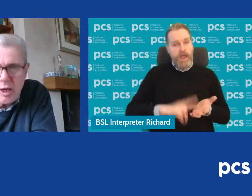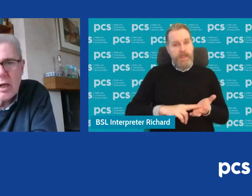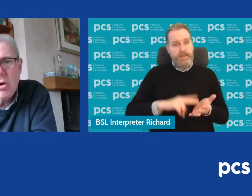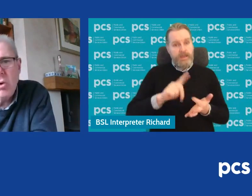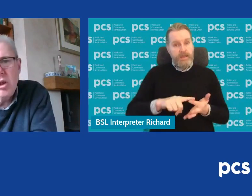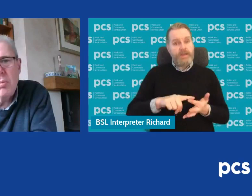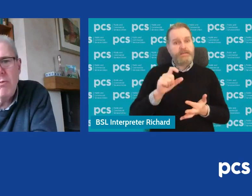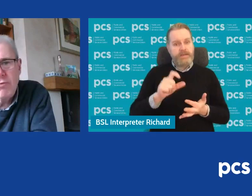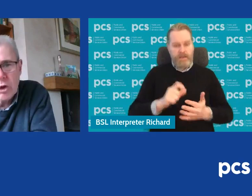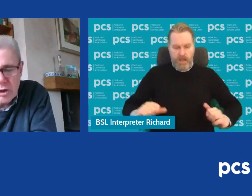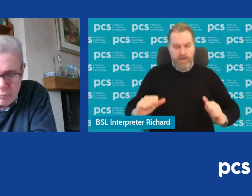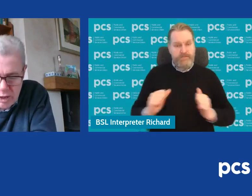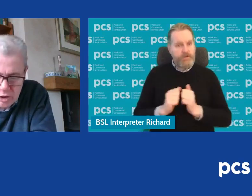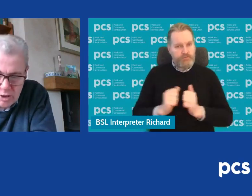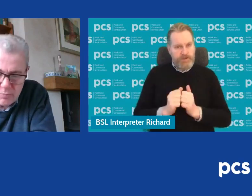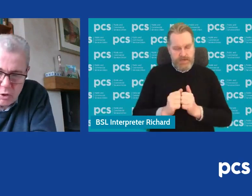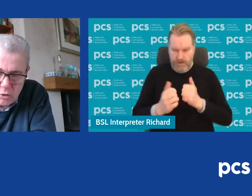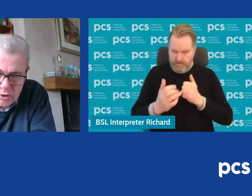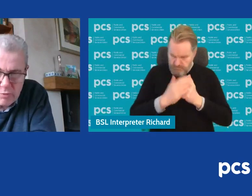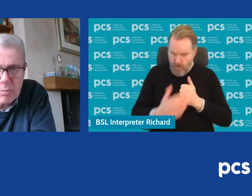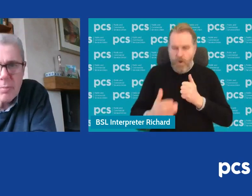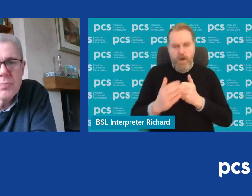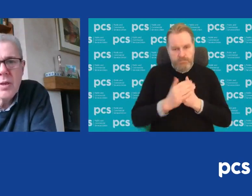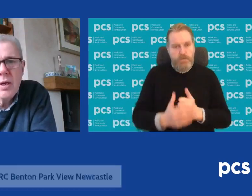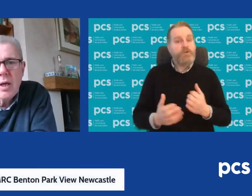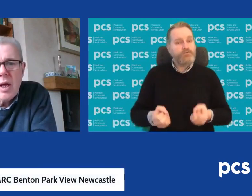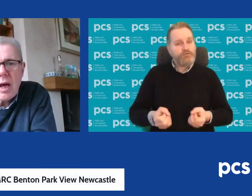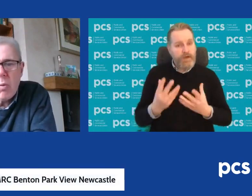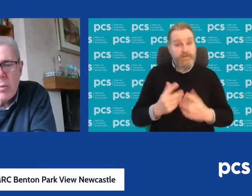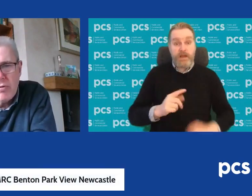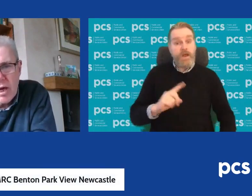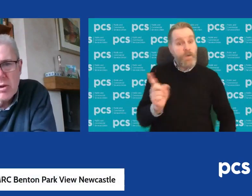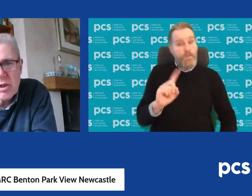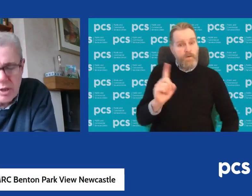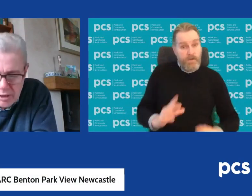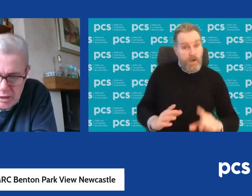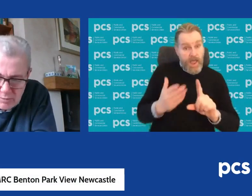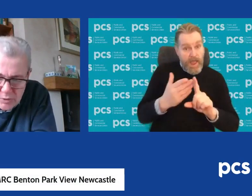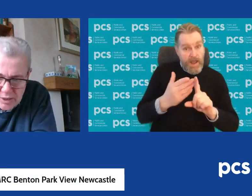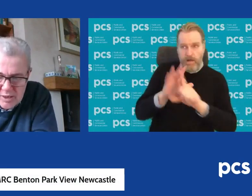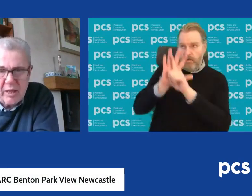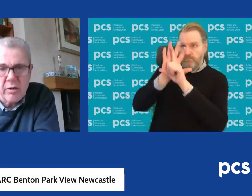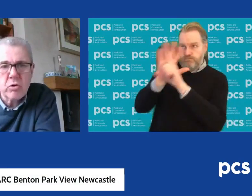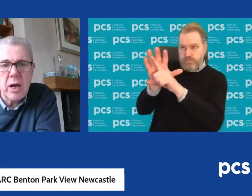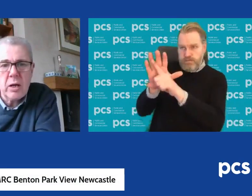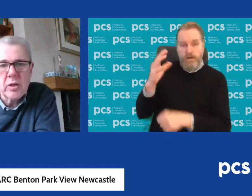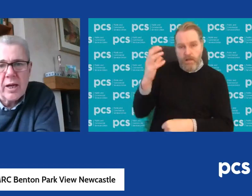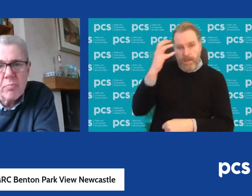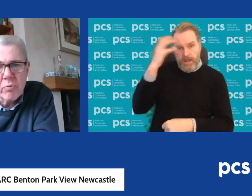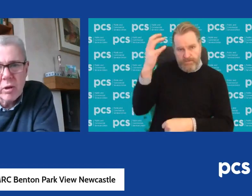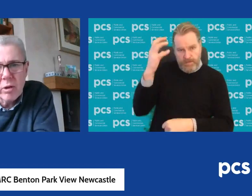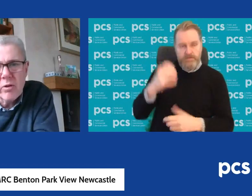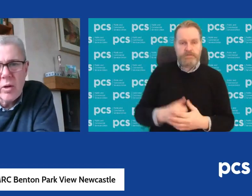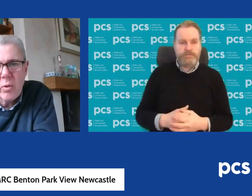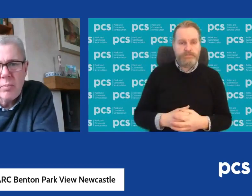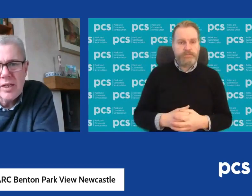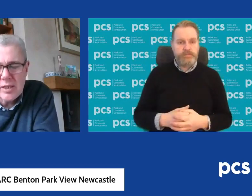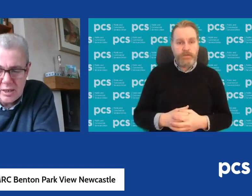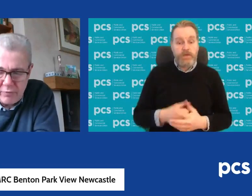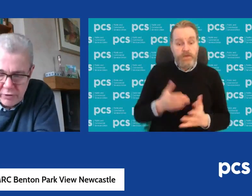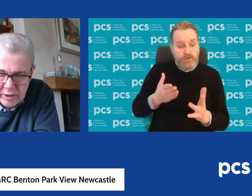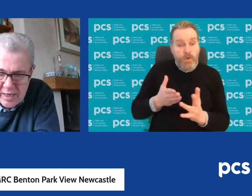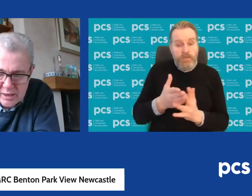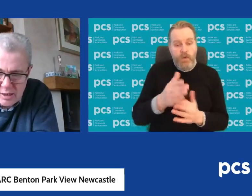strategy in order to put further pressure on the government. And what we've announced tonight is that throughout April, there will